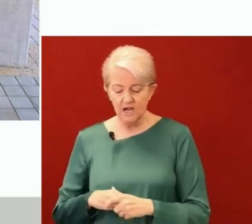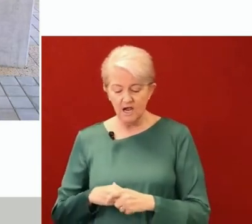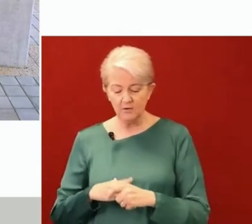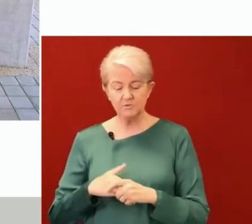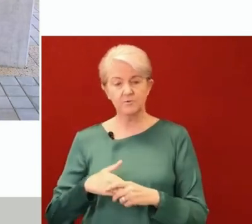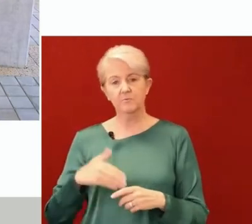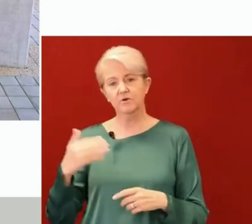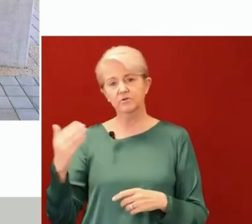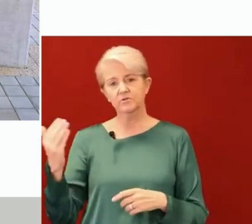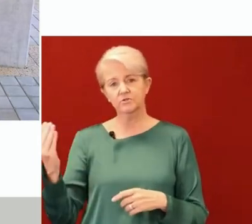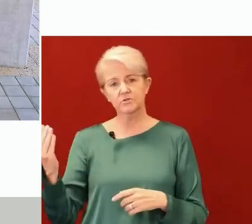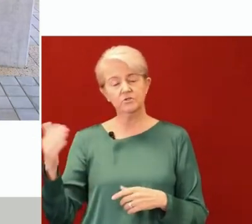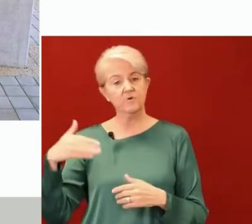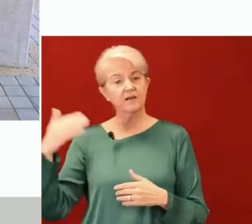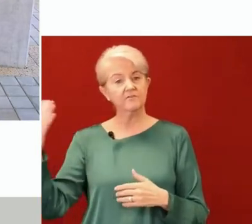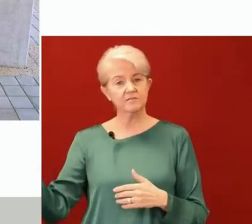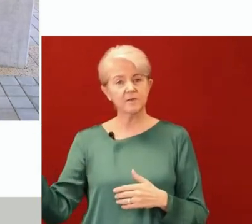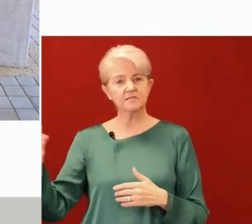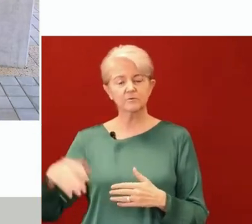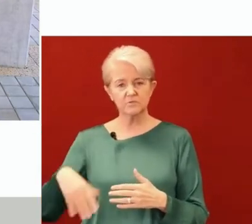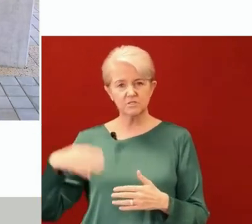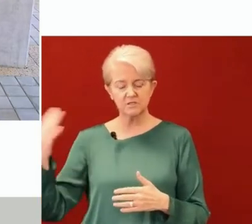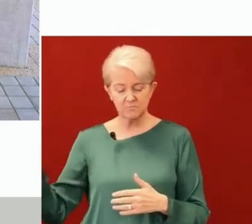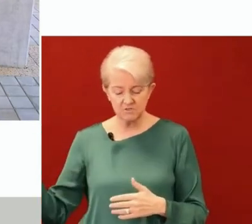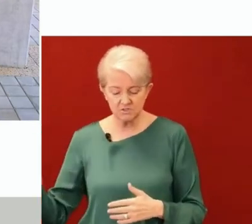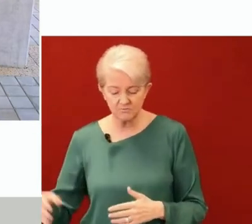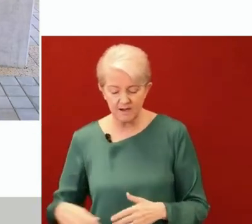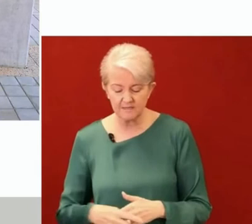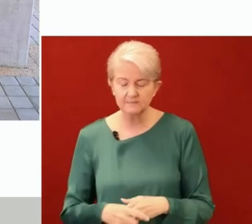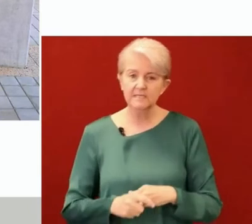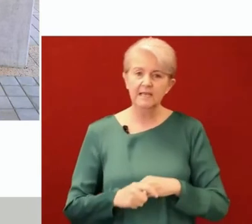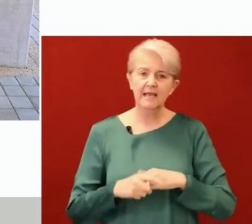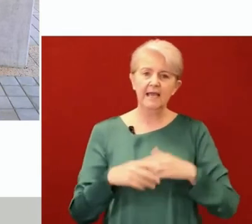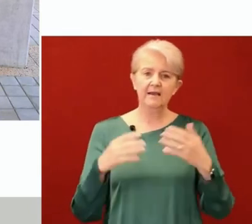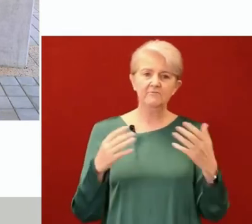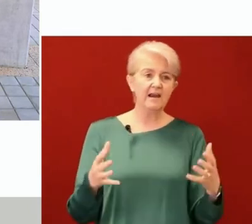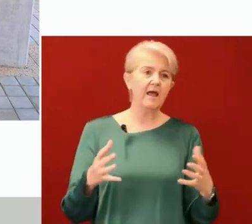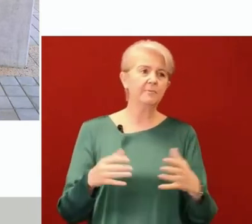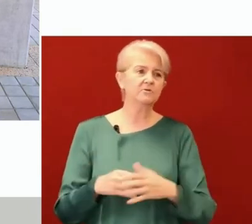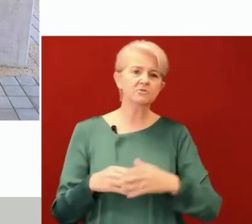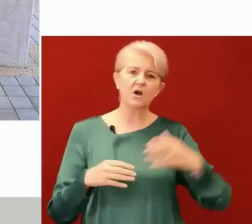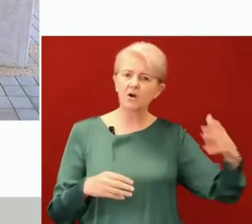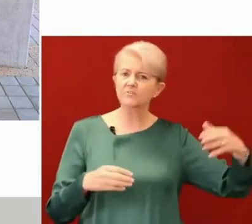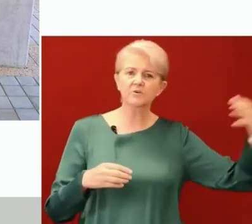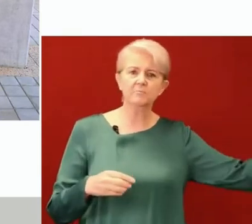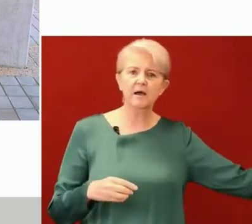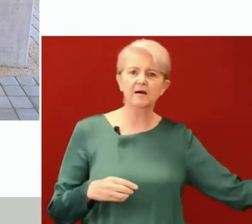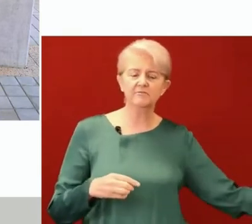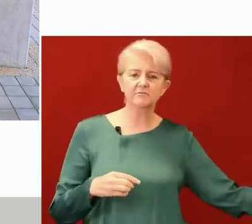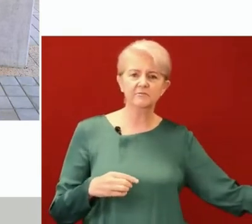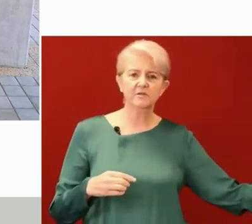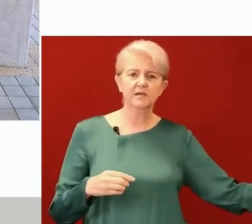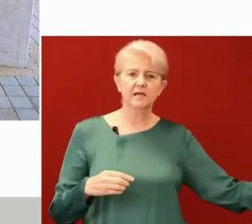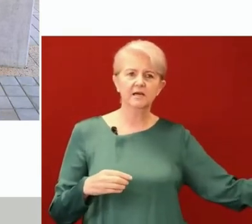sergeant, I was promoted to the rank of inspector, which is a commissioned rank. And that happened over and above